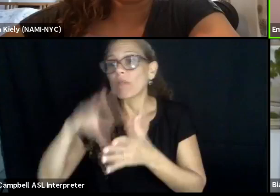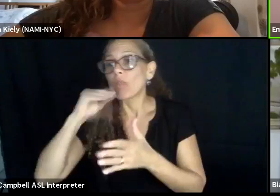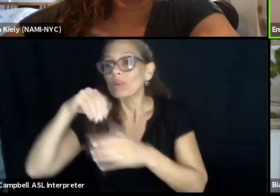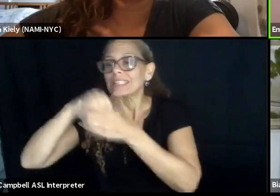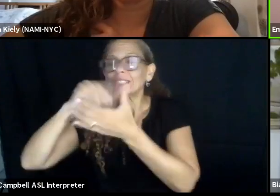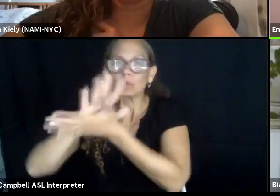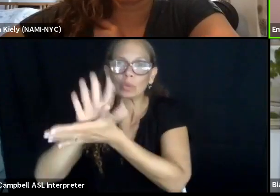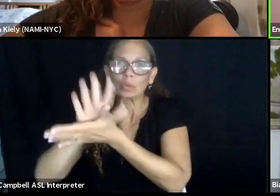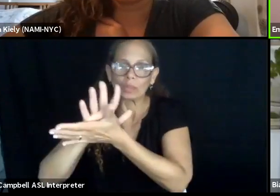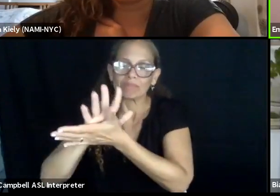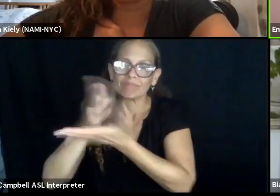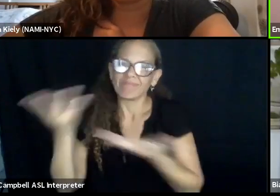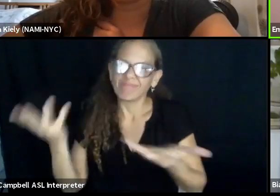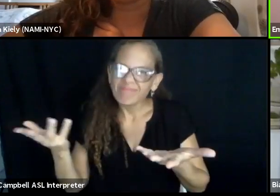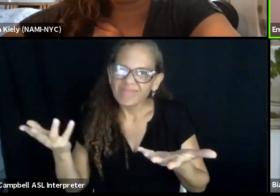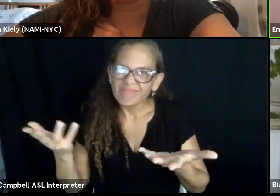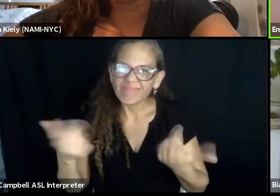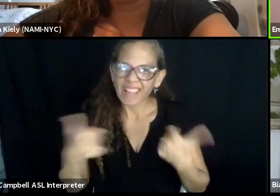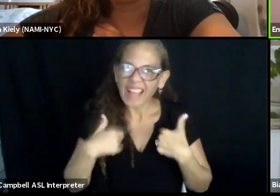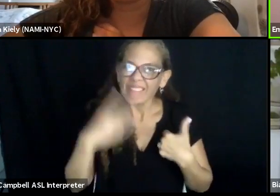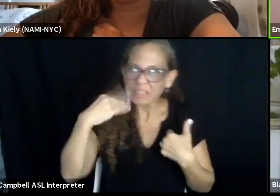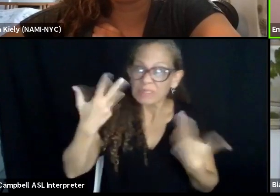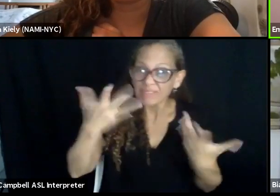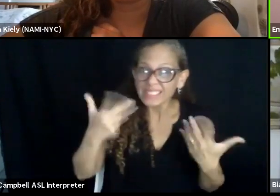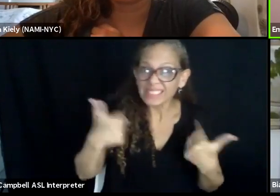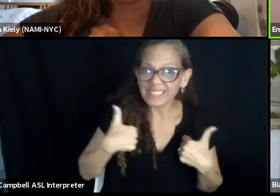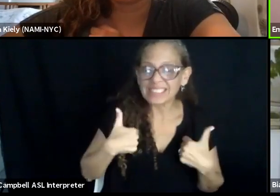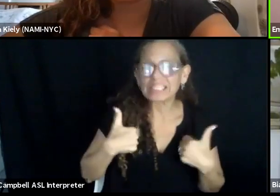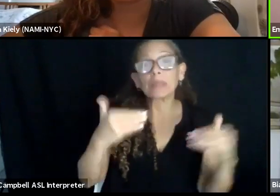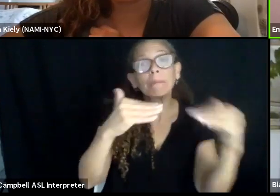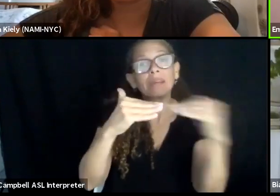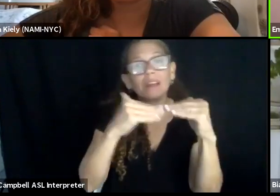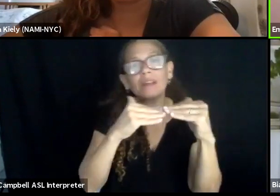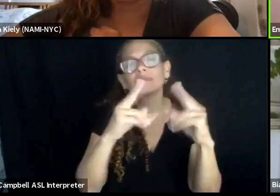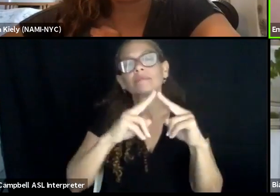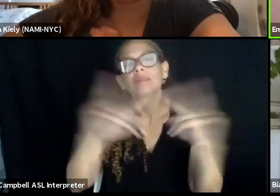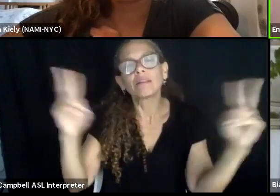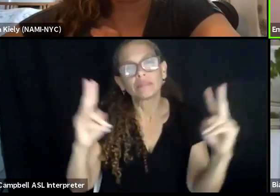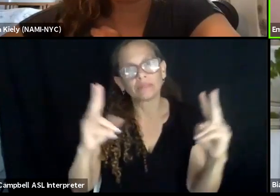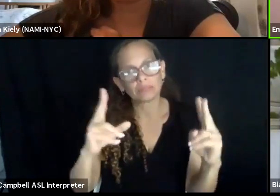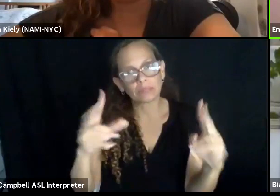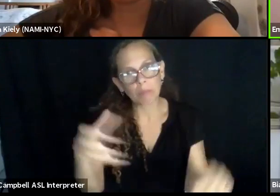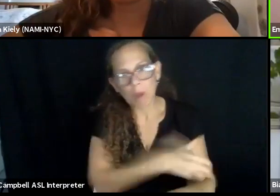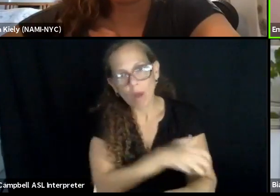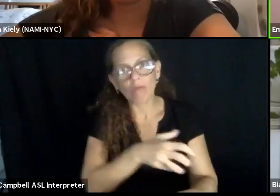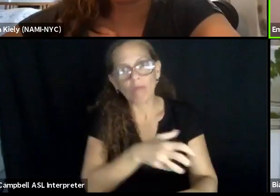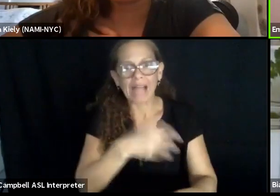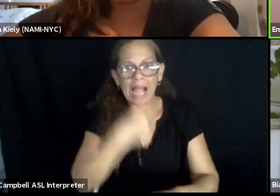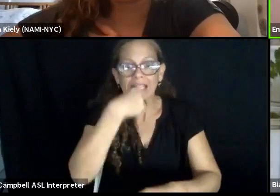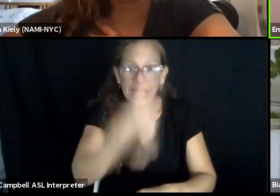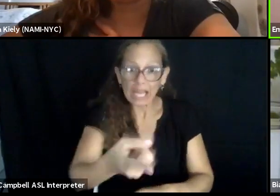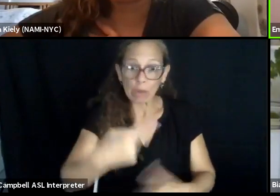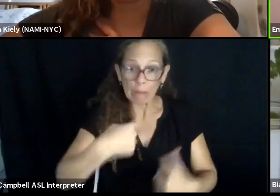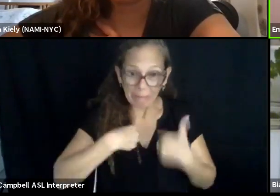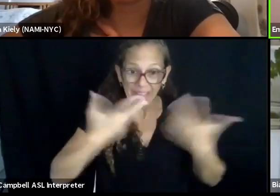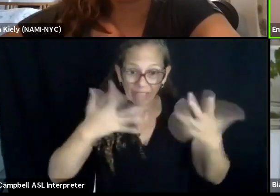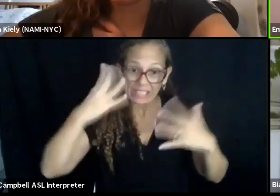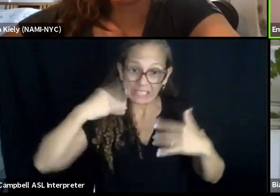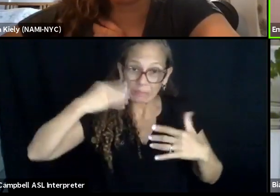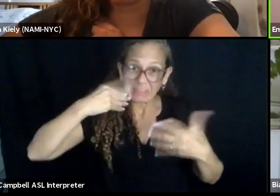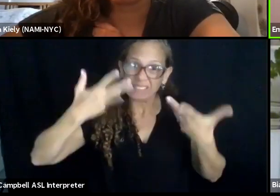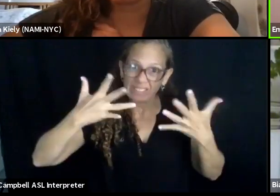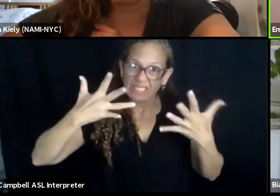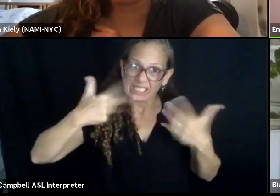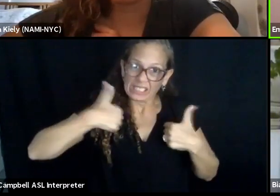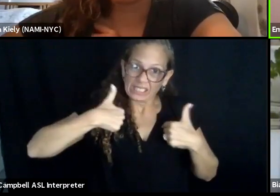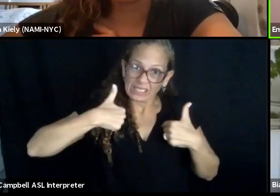know? And so that's where peers are really powerful in terms of the mental health provision in general, but